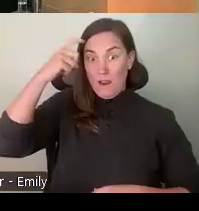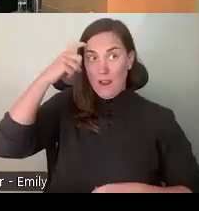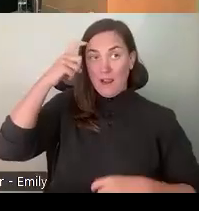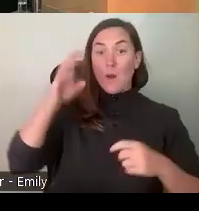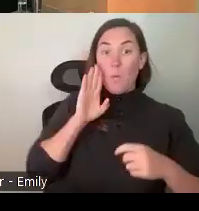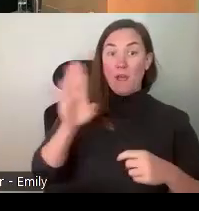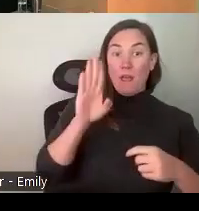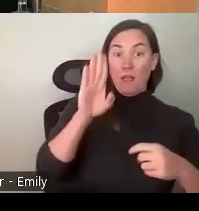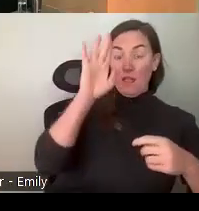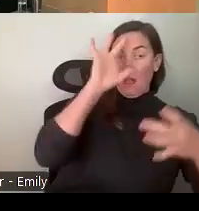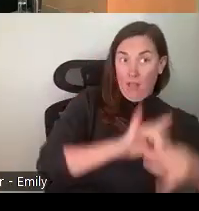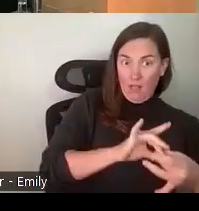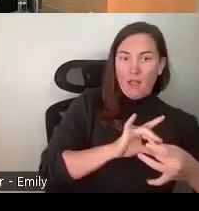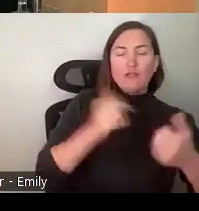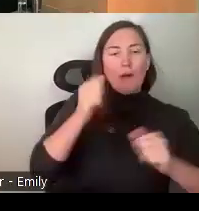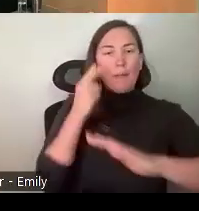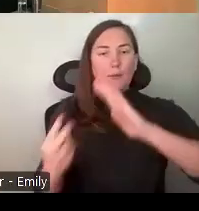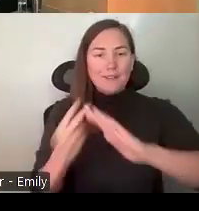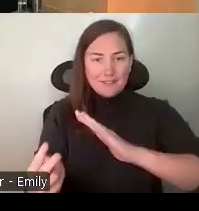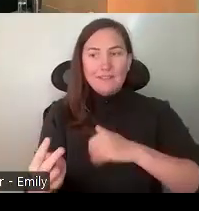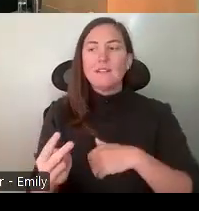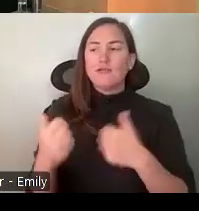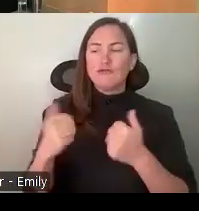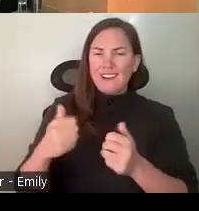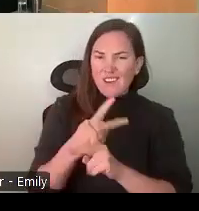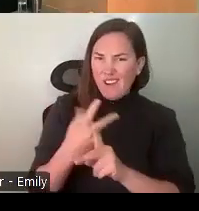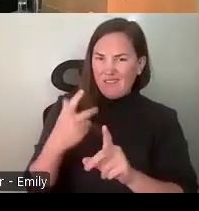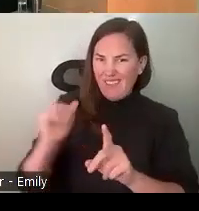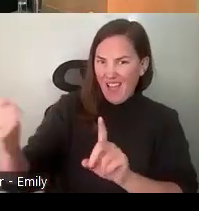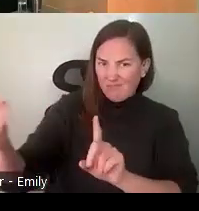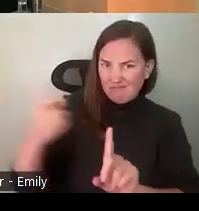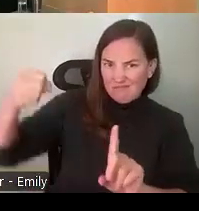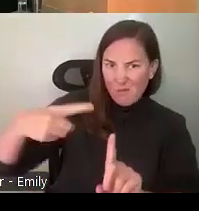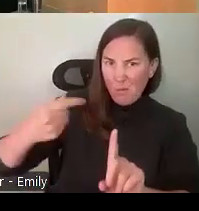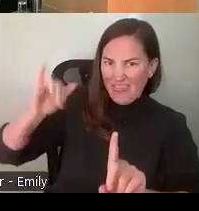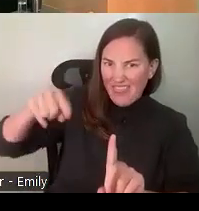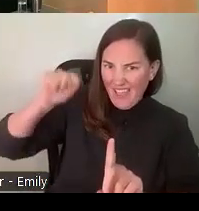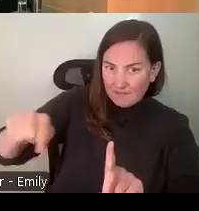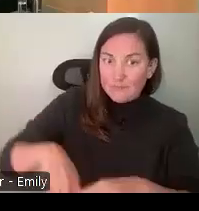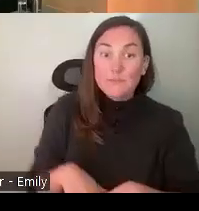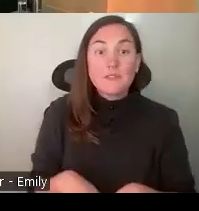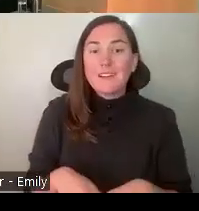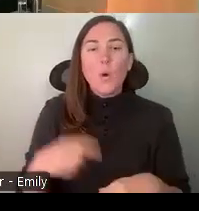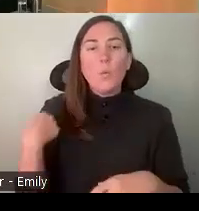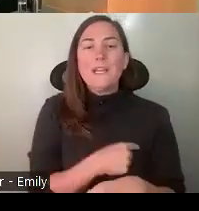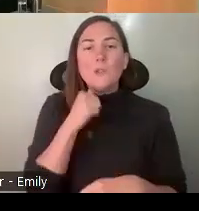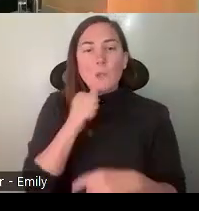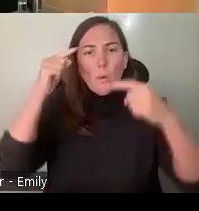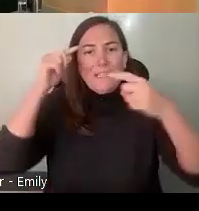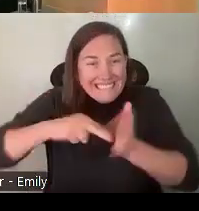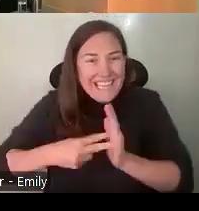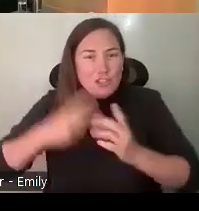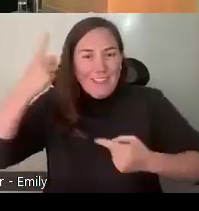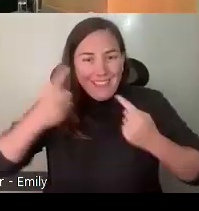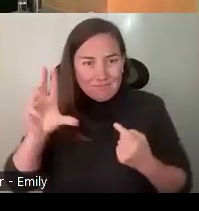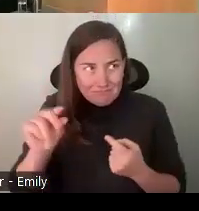top-down predictions regarding the likely causes of sensory information. These processes are largely unconscious, and they're actually really